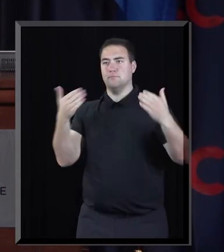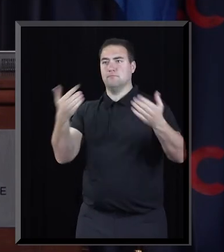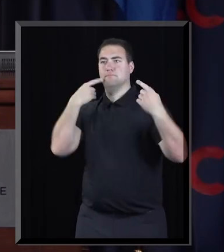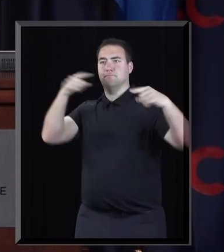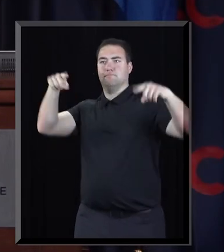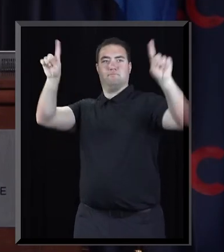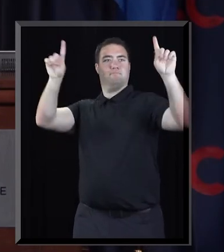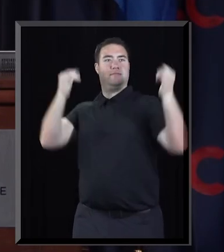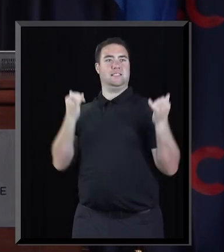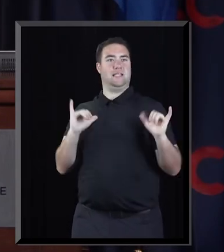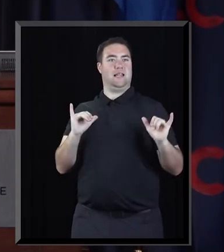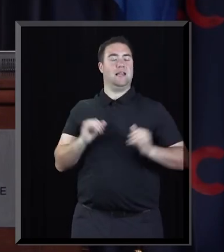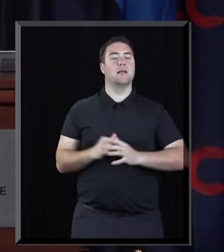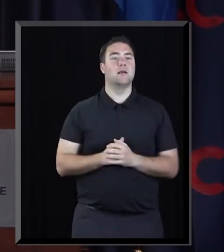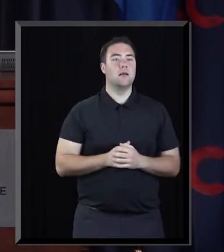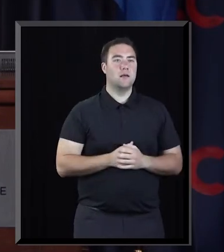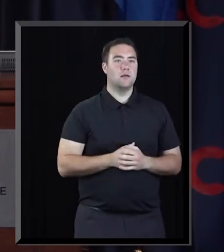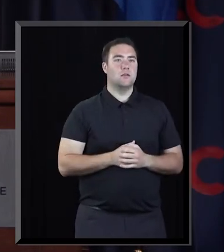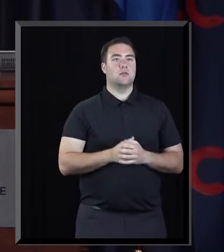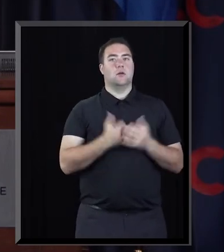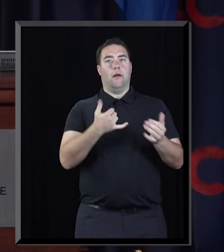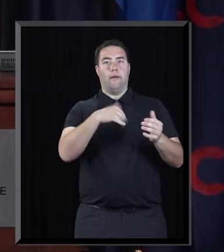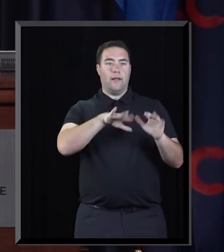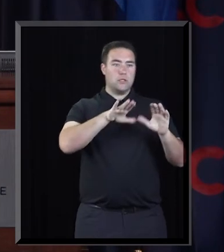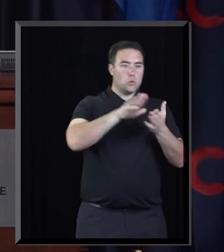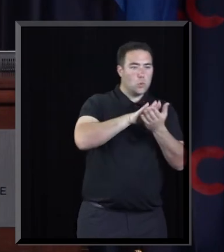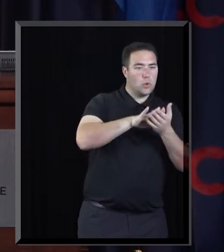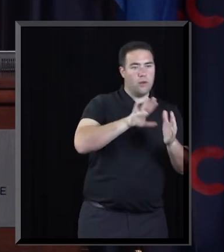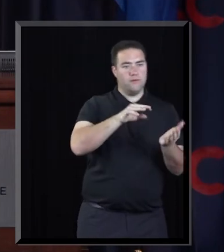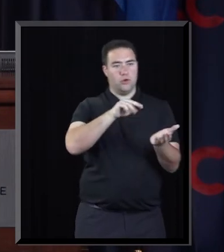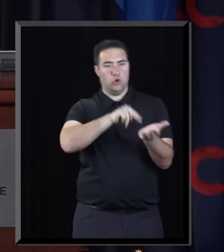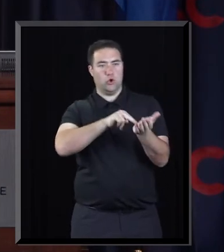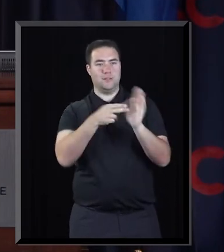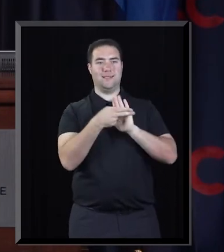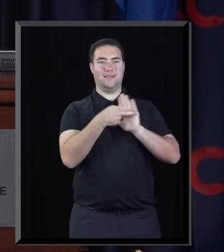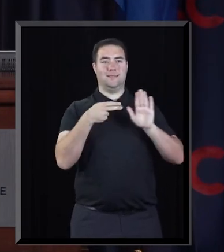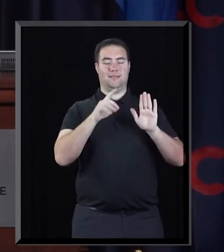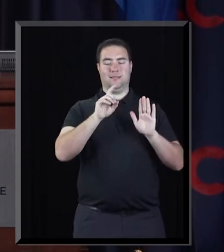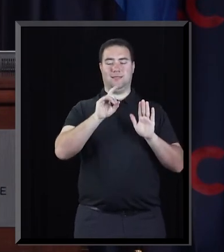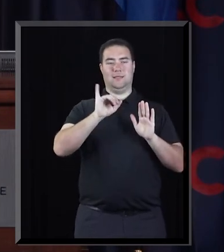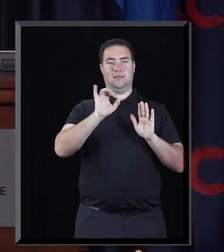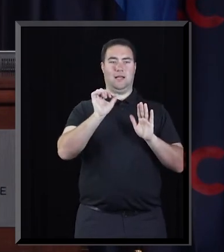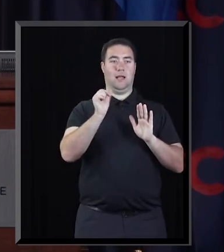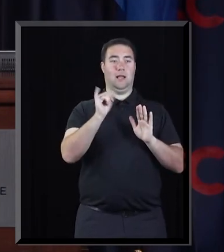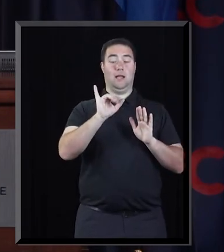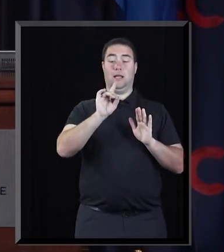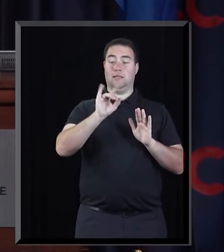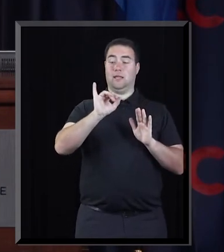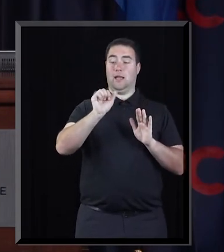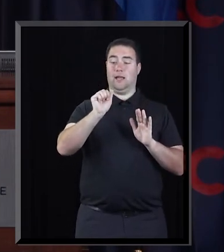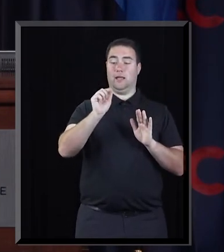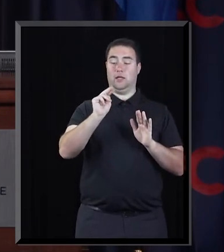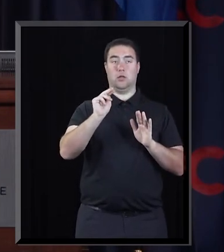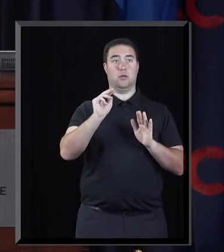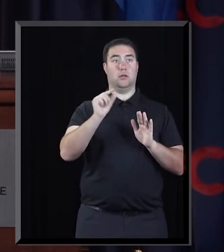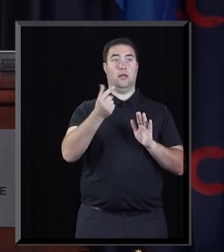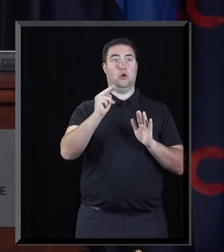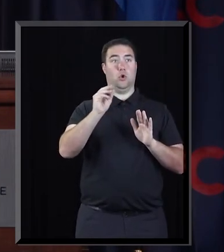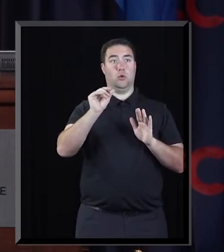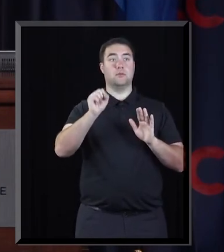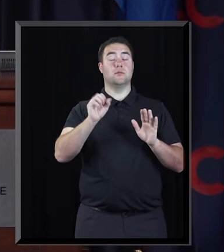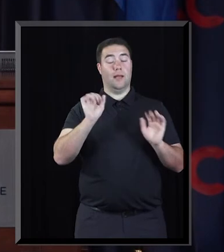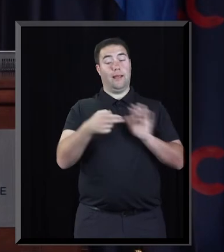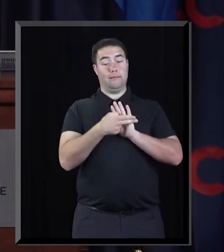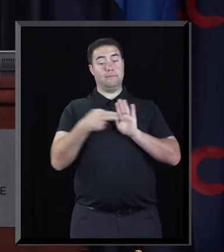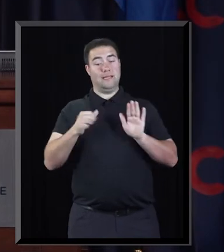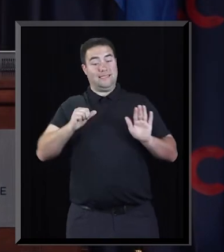school, we spend a lot of time going over nursing diagnoses. And I think it is safe to say we can all self-diagnose ourselves with stress overload